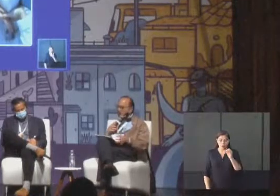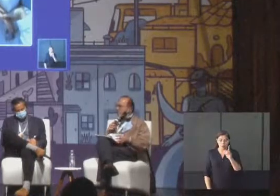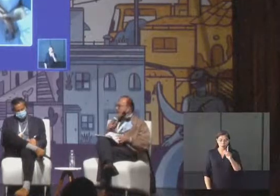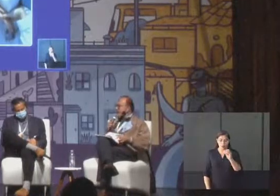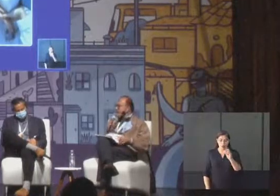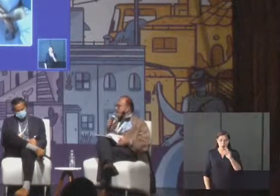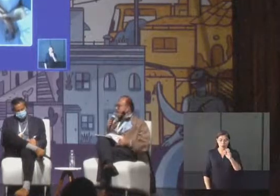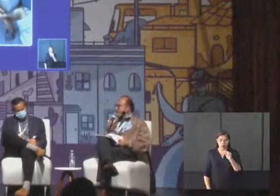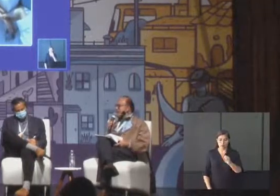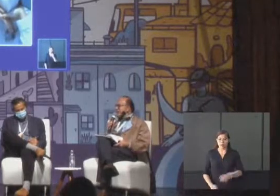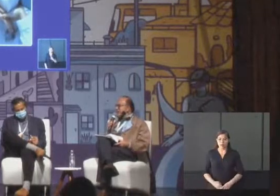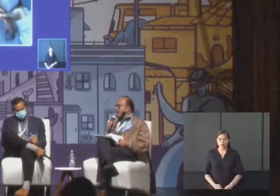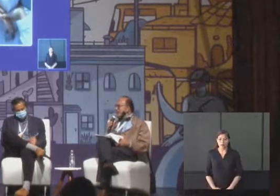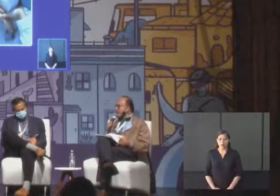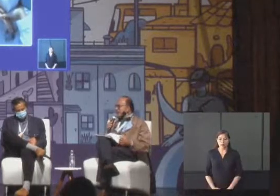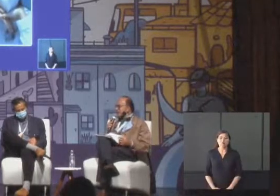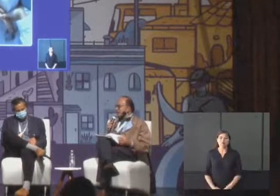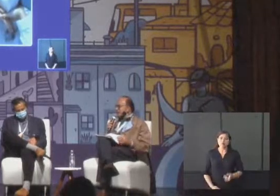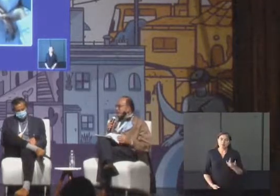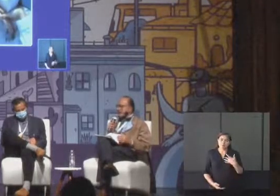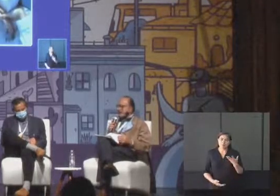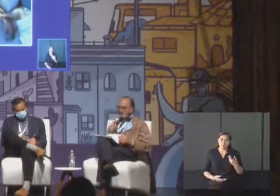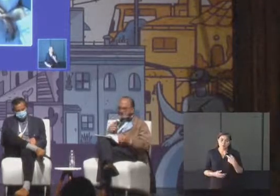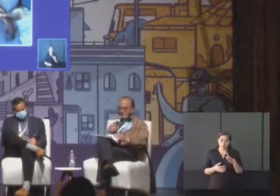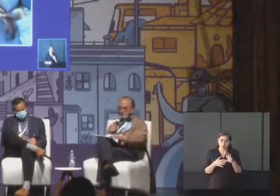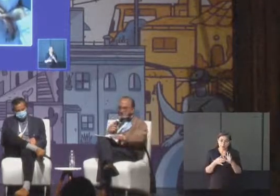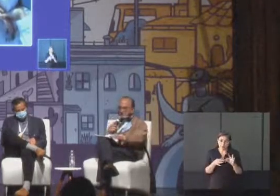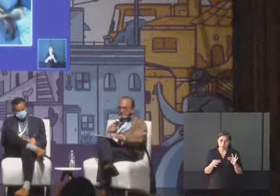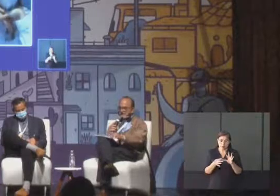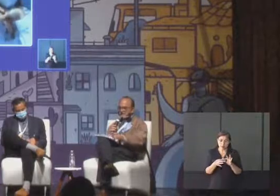Thank you very much, Dolores.